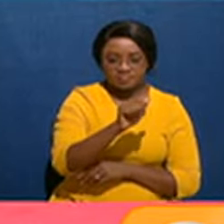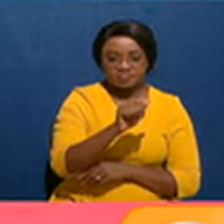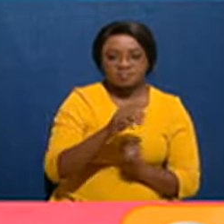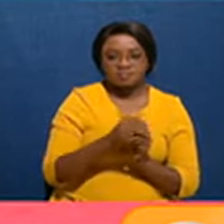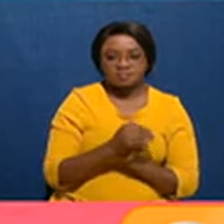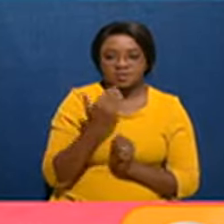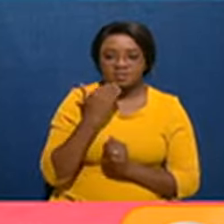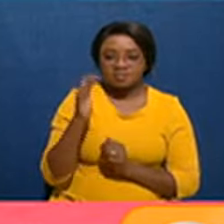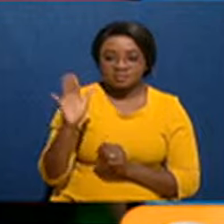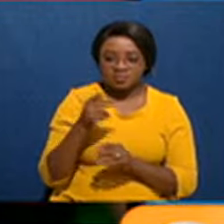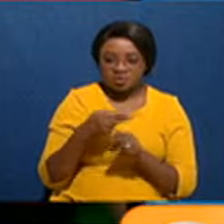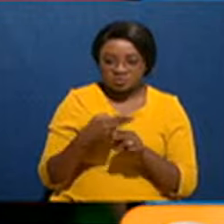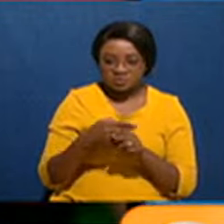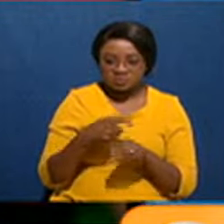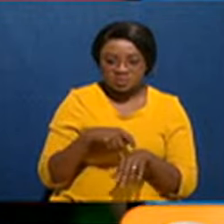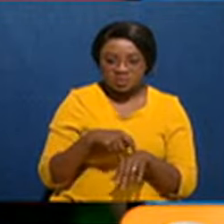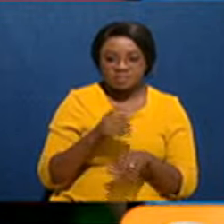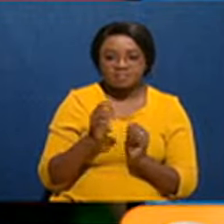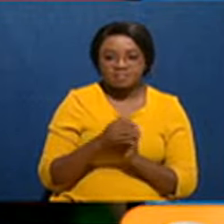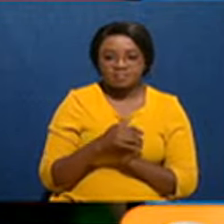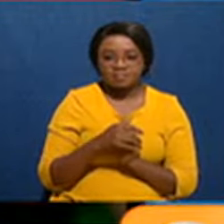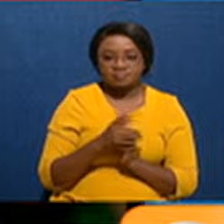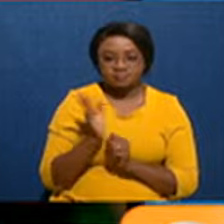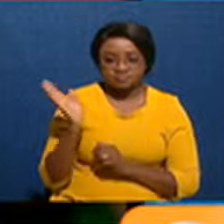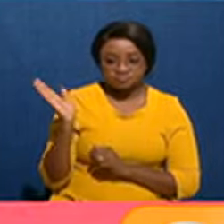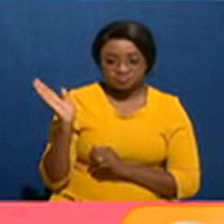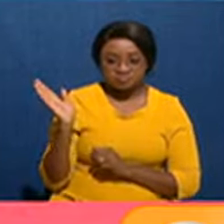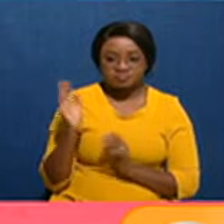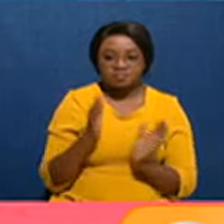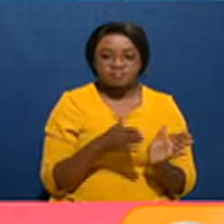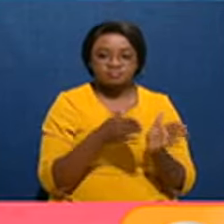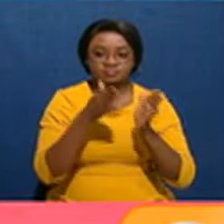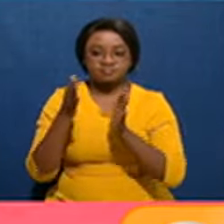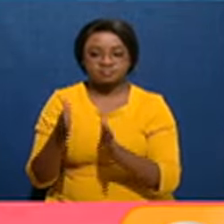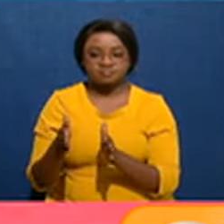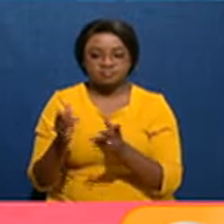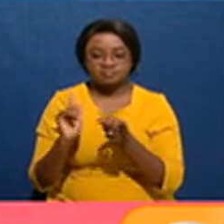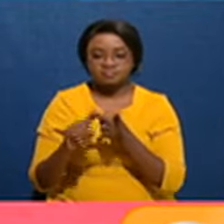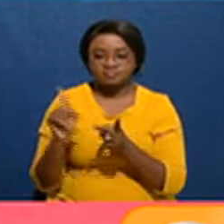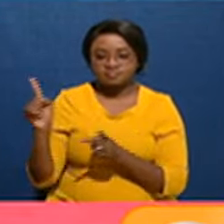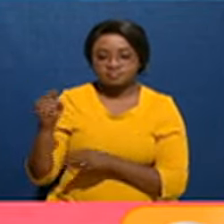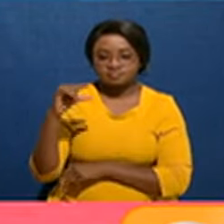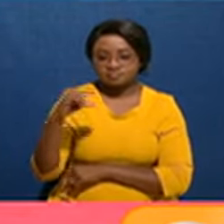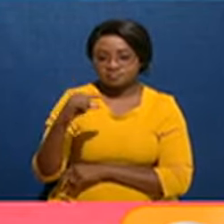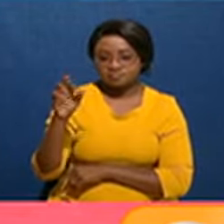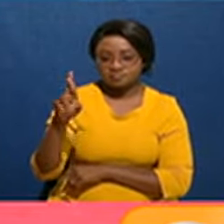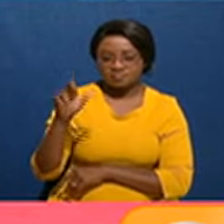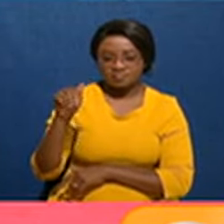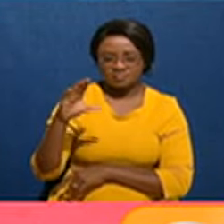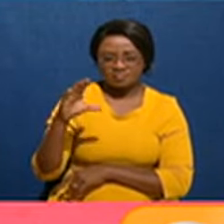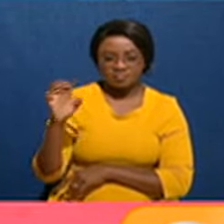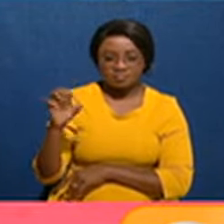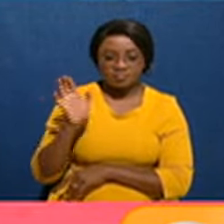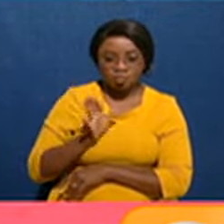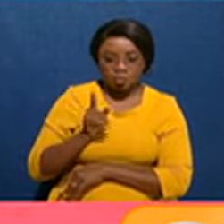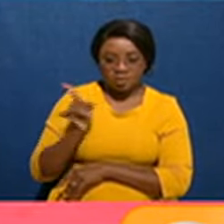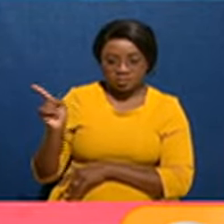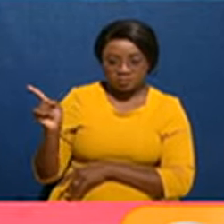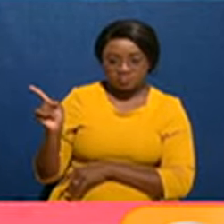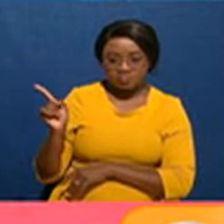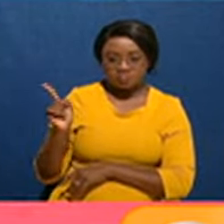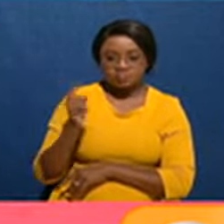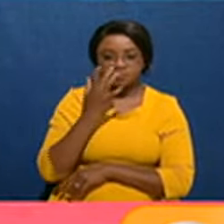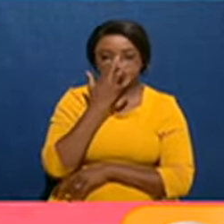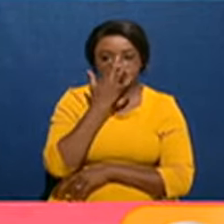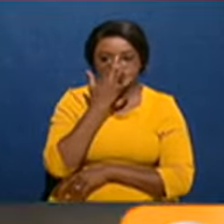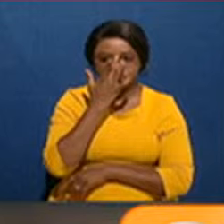time. Thank you very much. Much appreciated. Also with us this evening is Engineer Grace Kagondo, who is a presidential candidate.